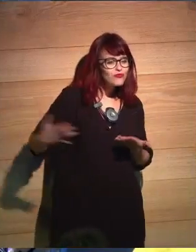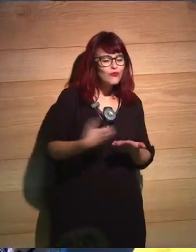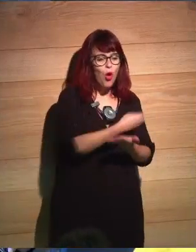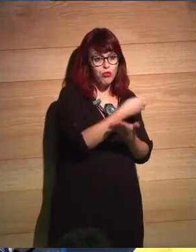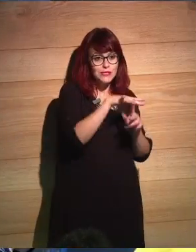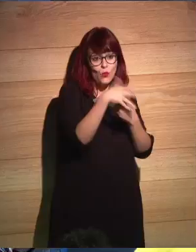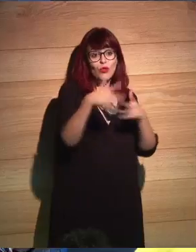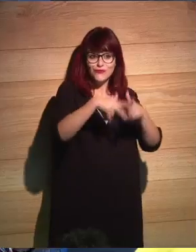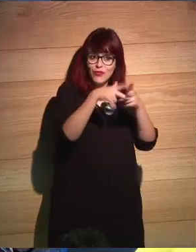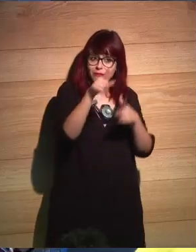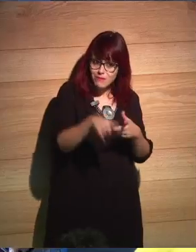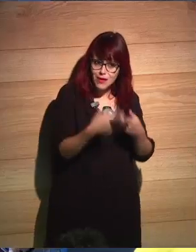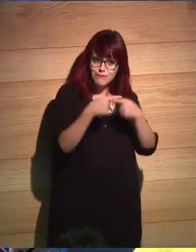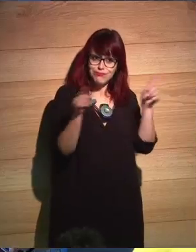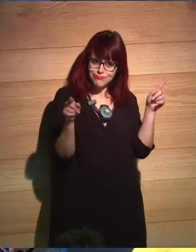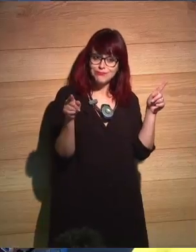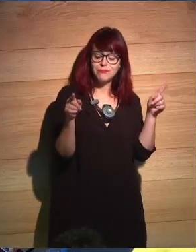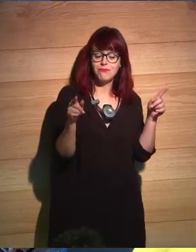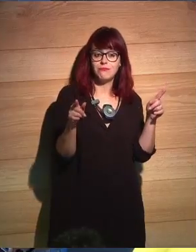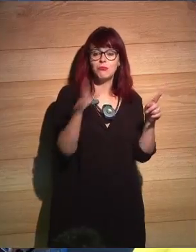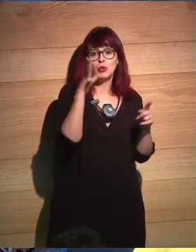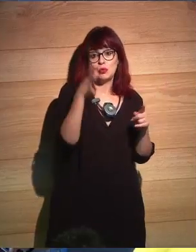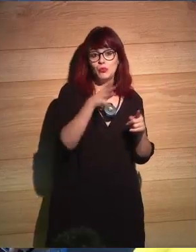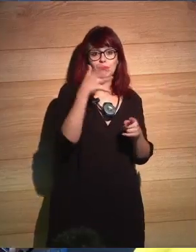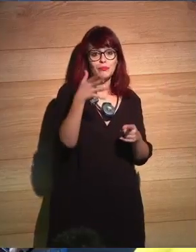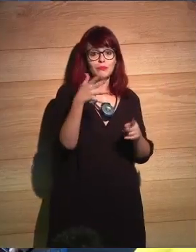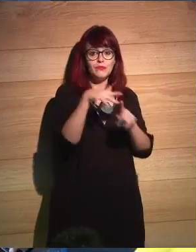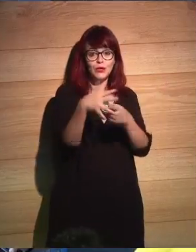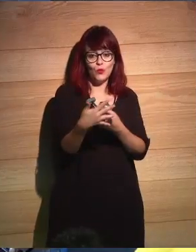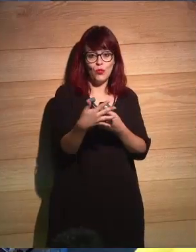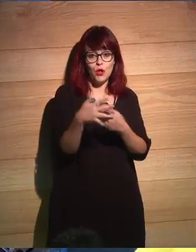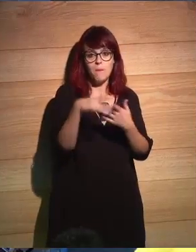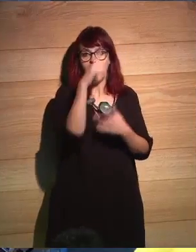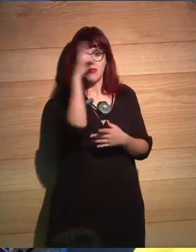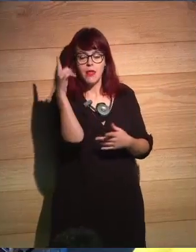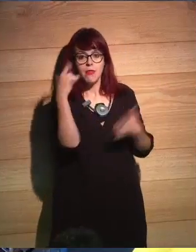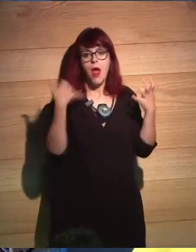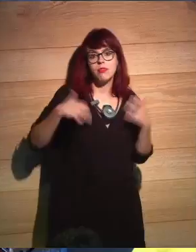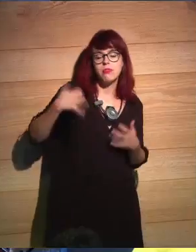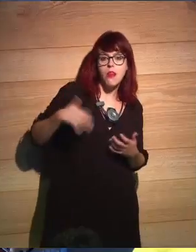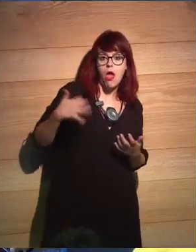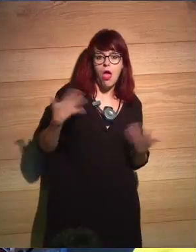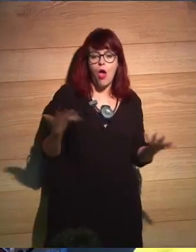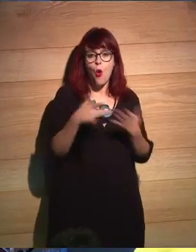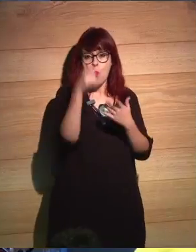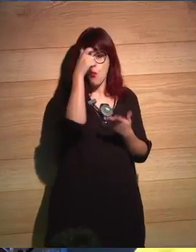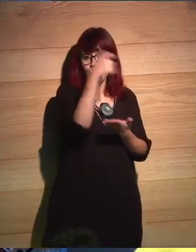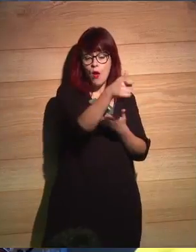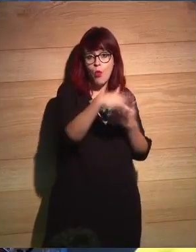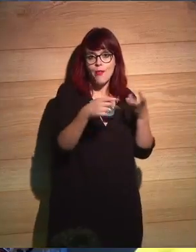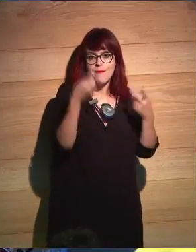of nationalities, of different social circumstances. Madrid and